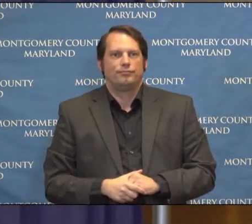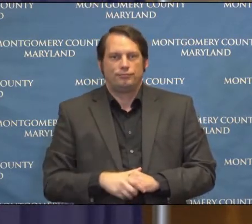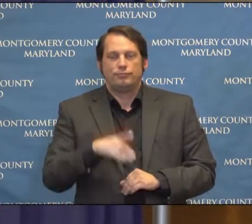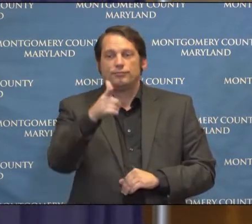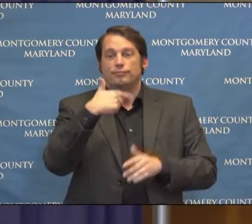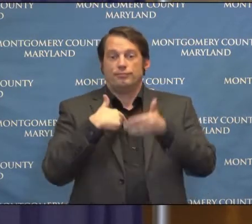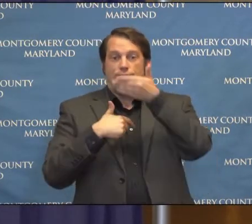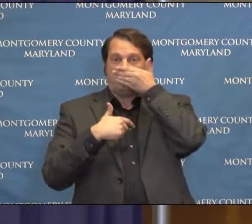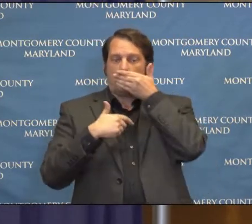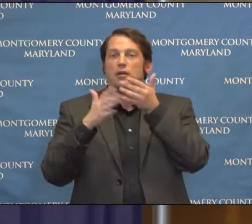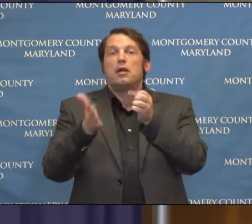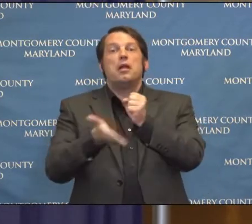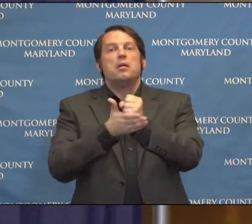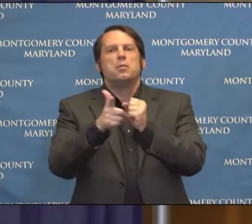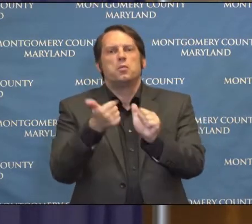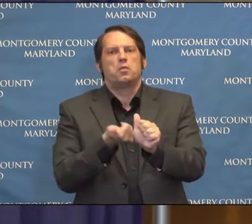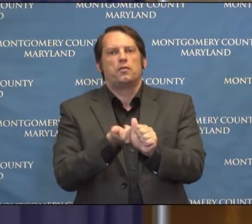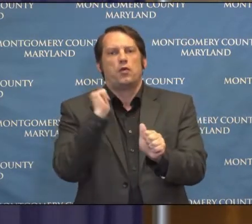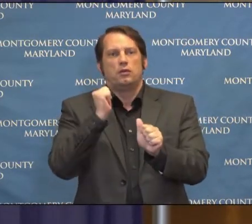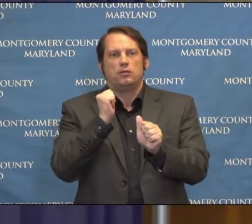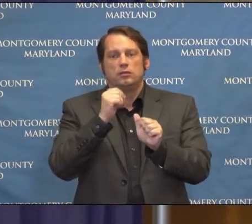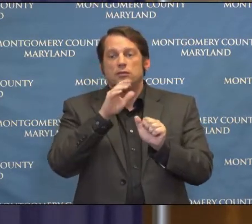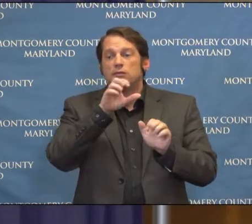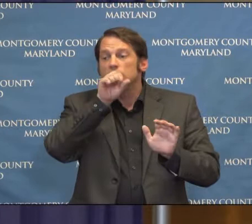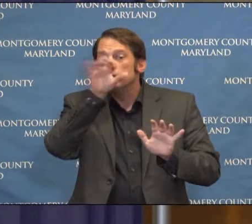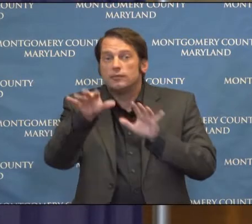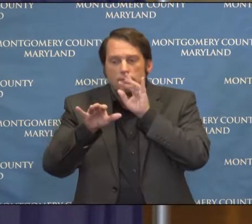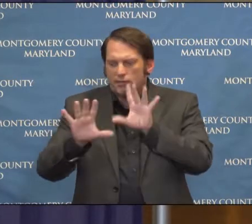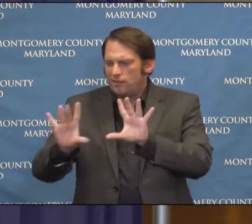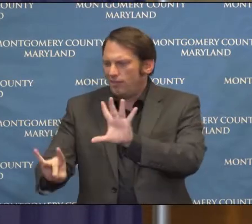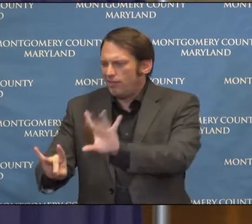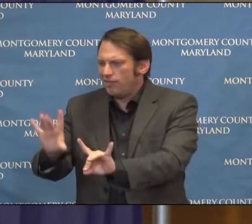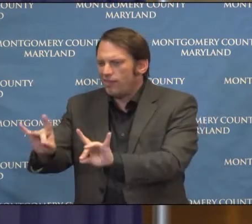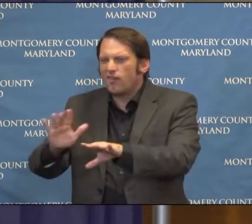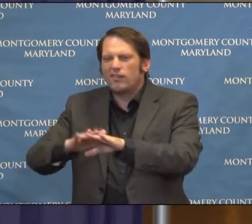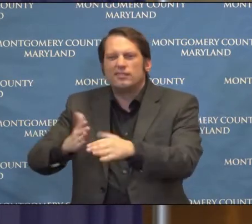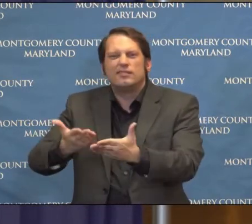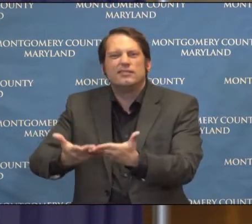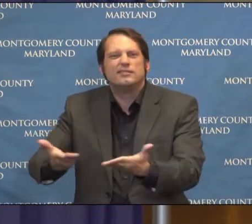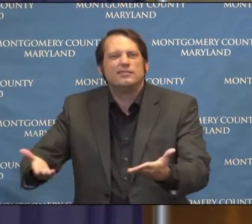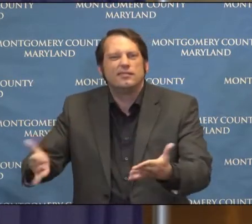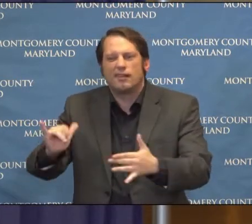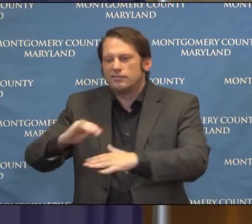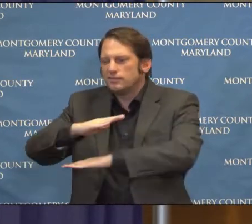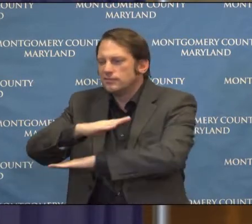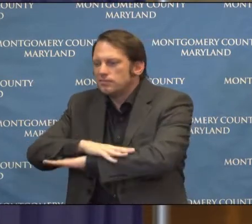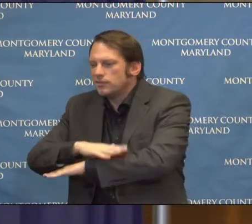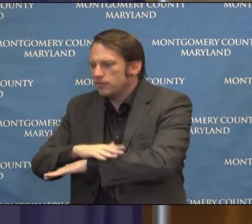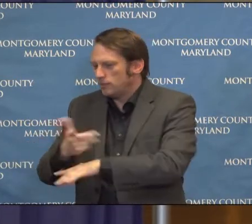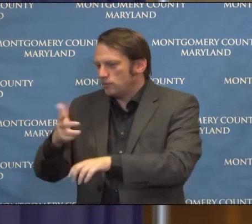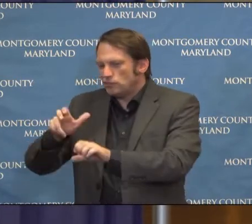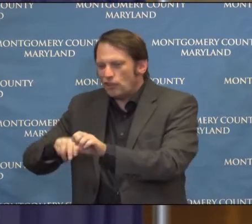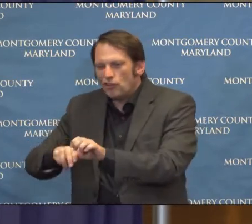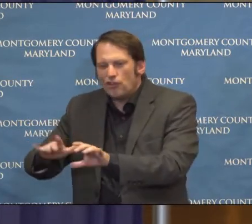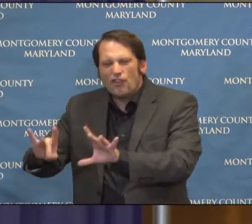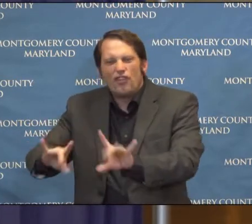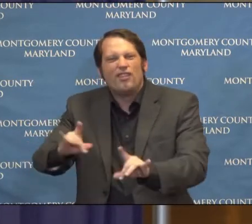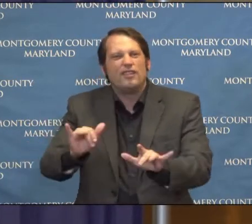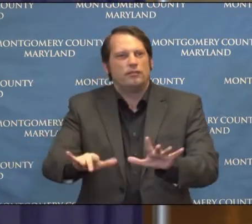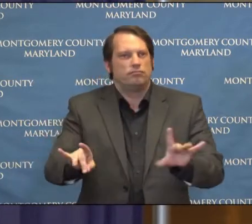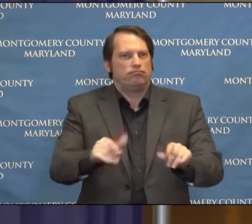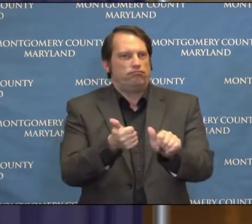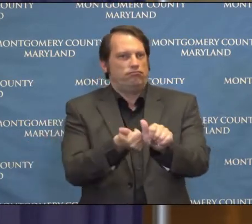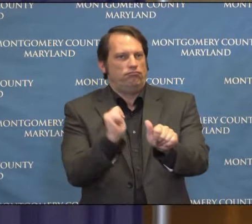So as we move forward, there may be other opportunities where there may be other venues that are added to that. But as of